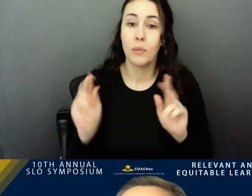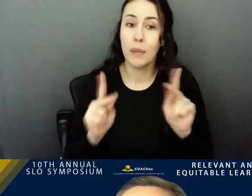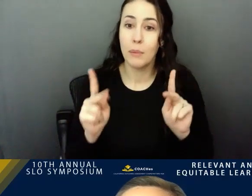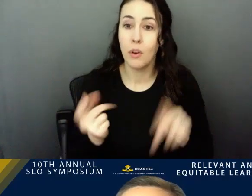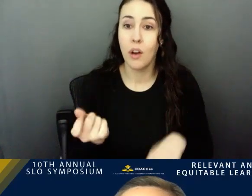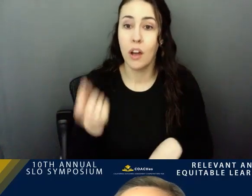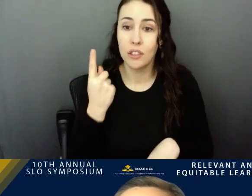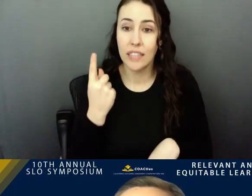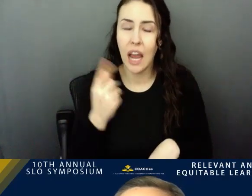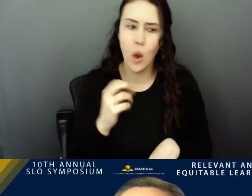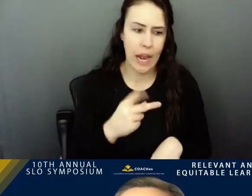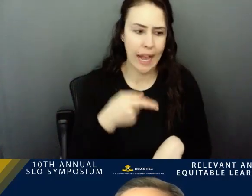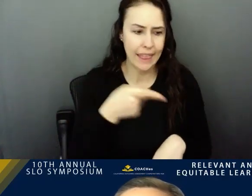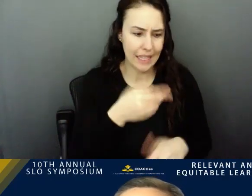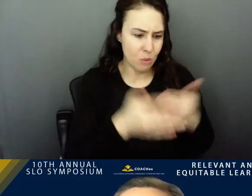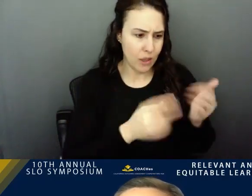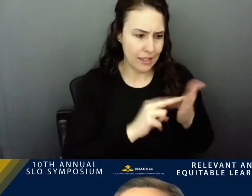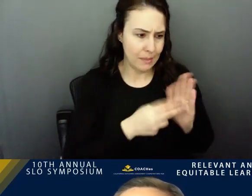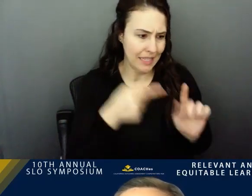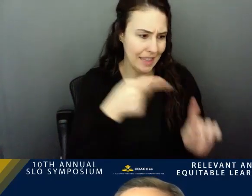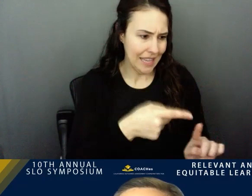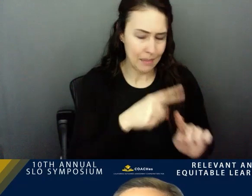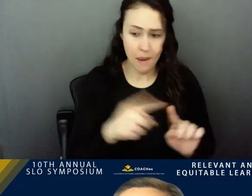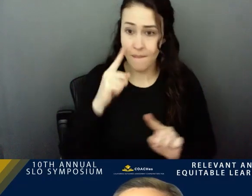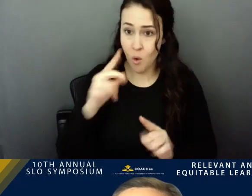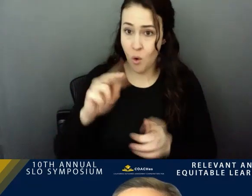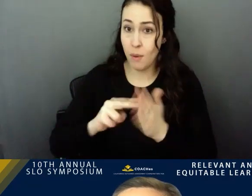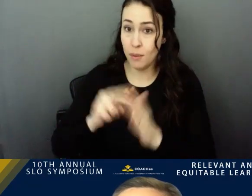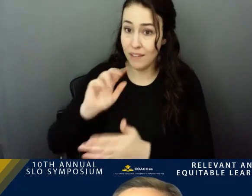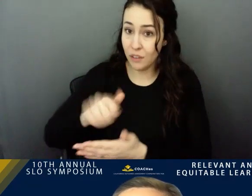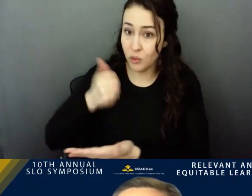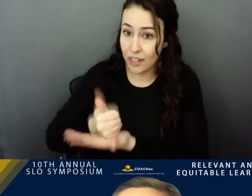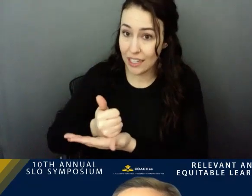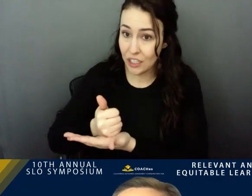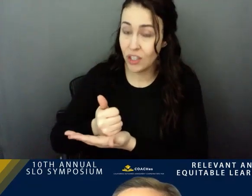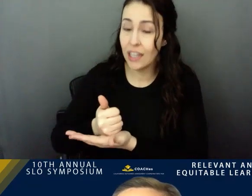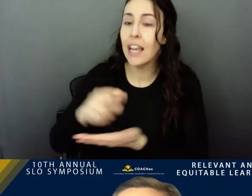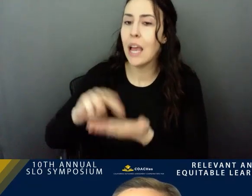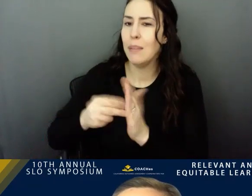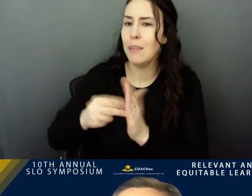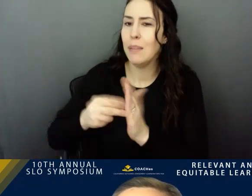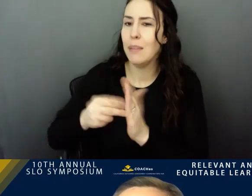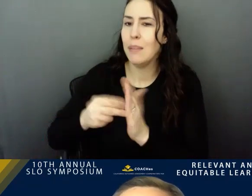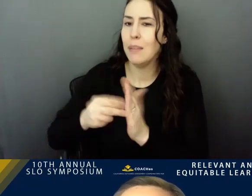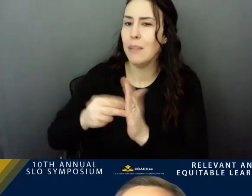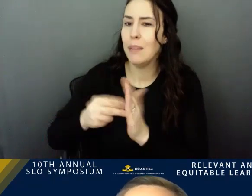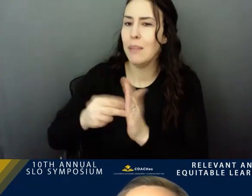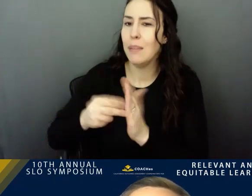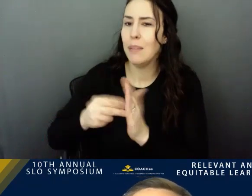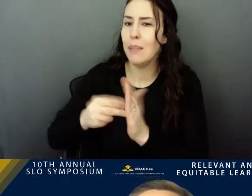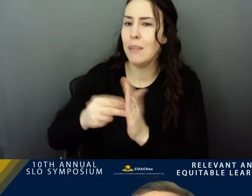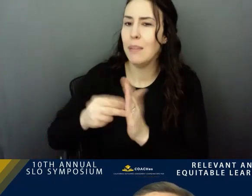process, it might mean this, but for the purposes of accreditation, this is what we're being asked. I think that clarity helps a lot.